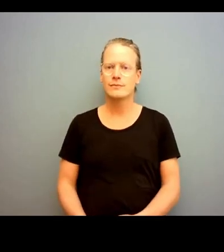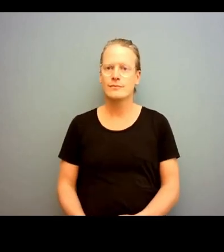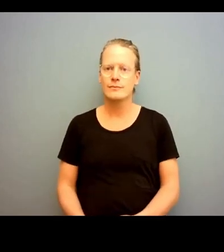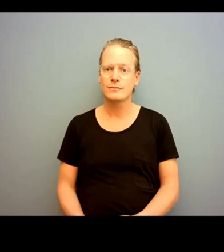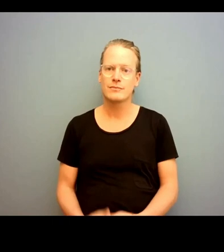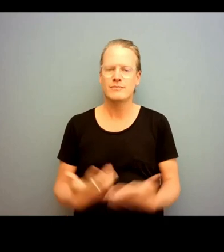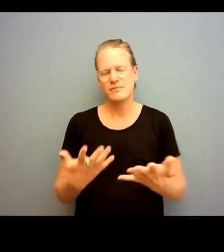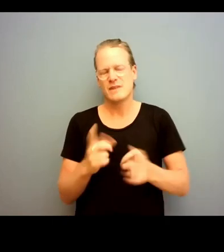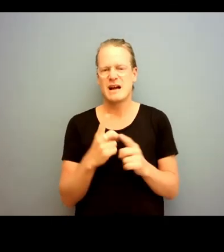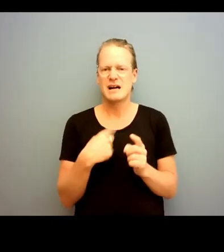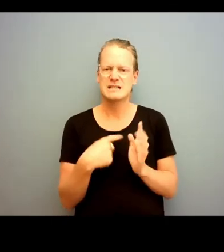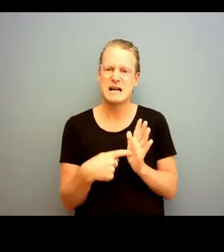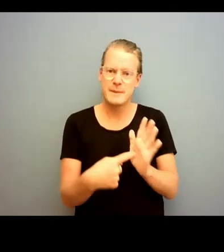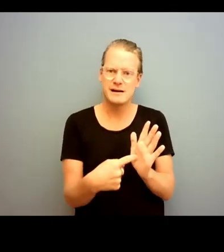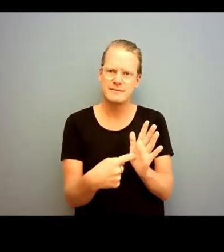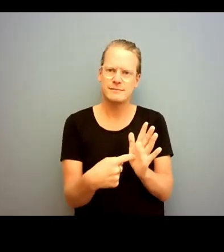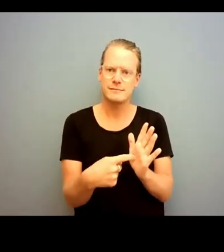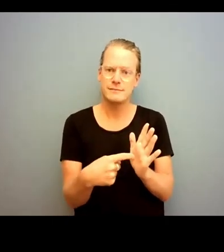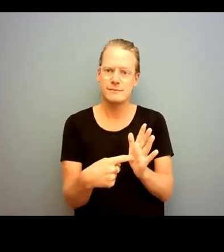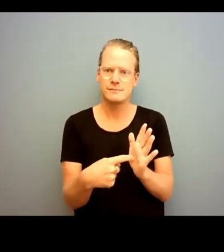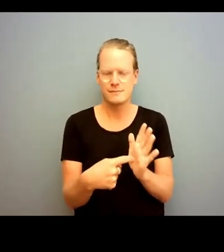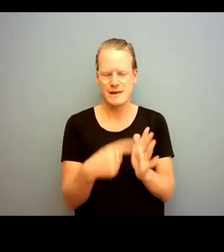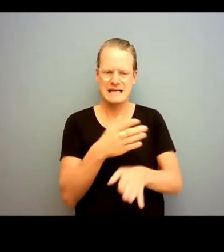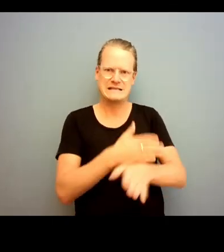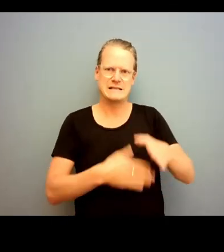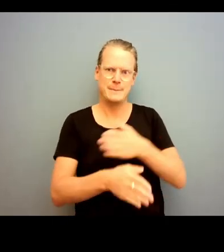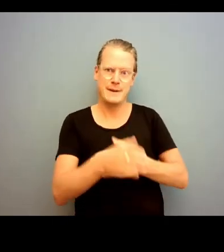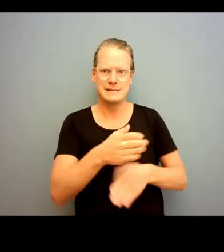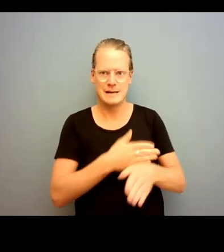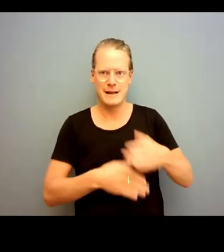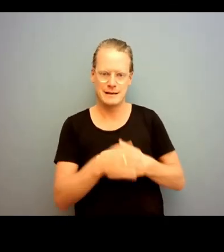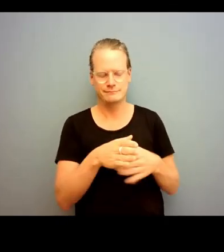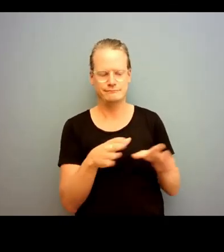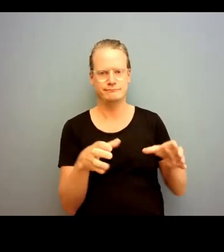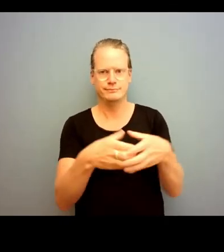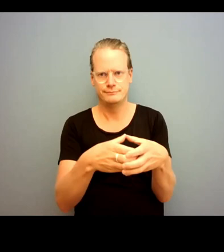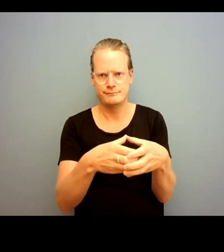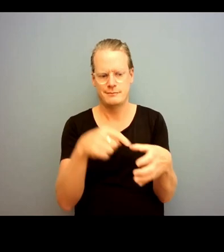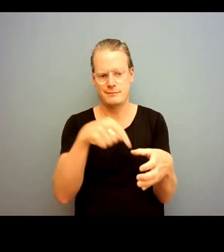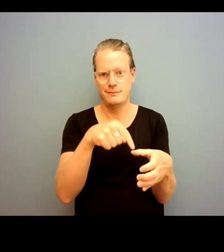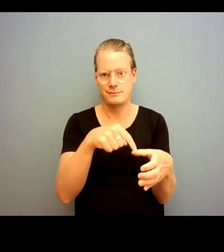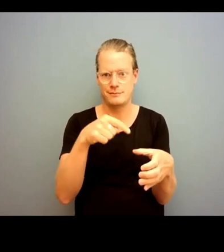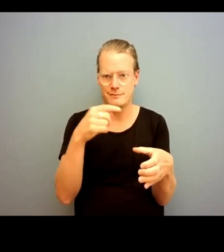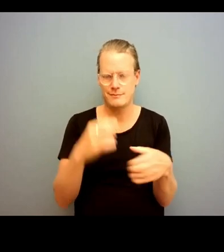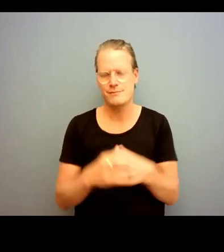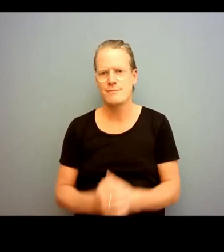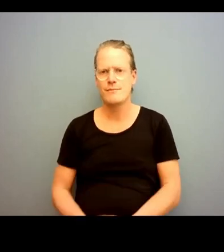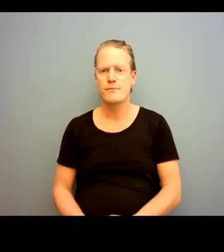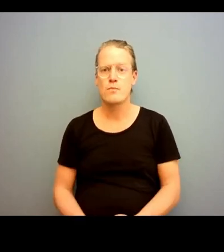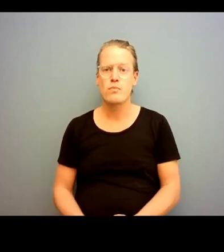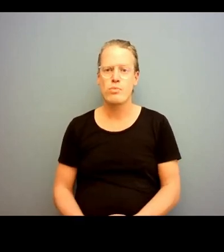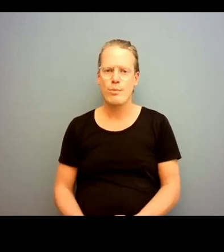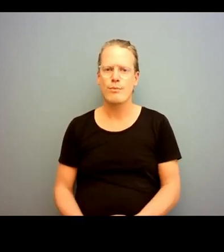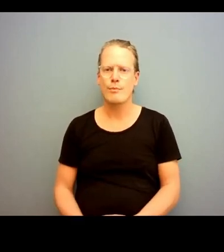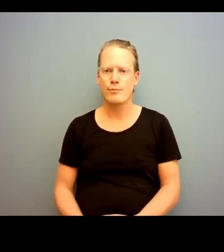Disabilities. First, we would like to thank all the organizers, Nordic Welfare Center, Nordic